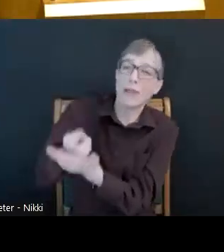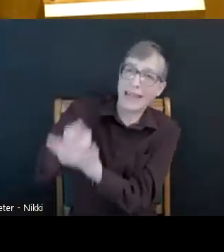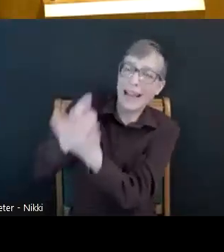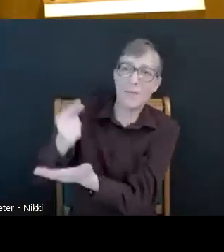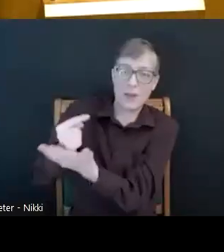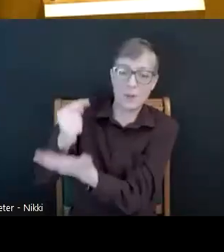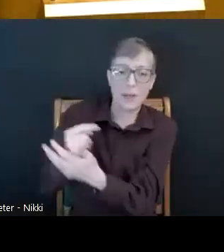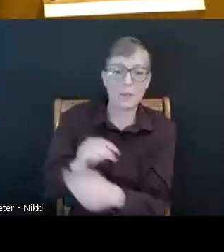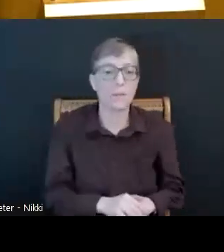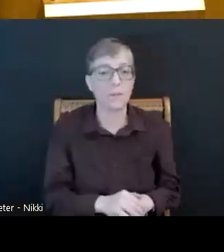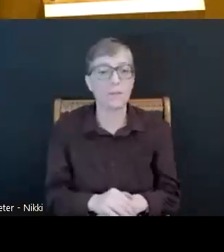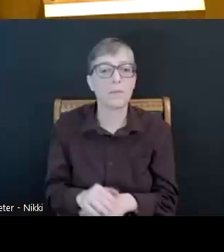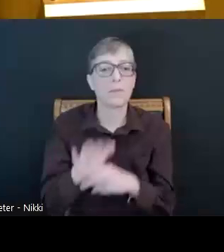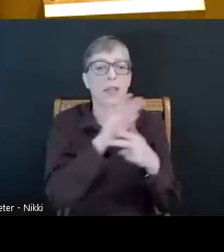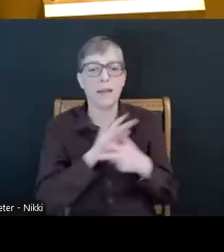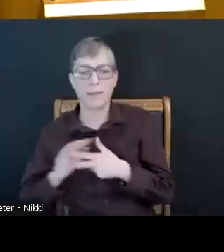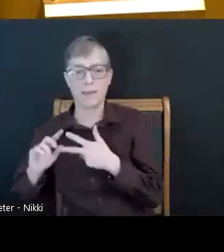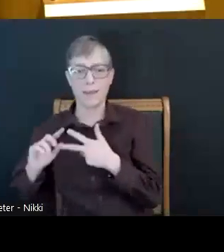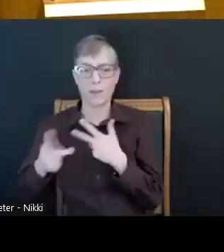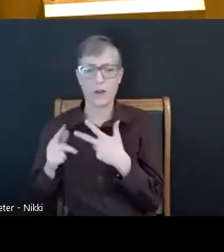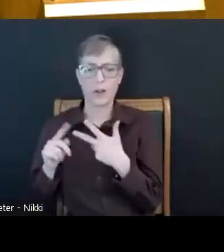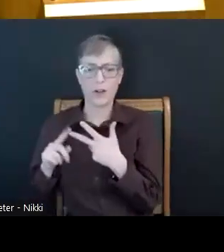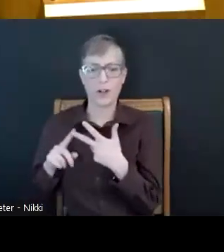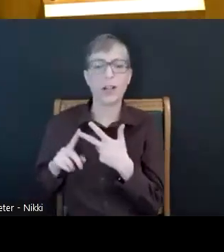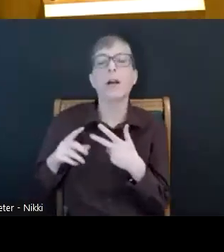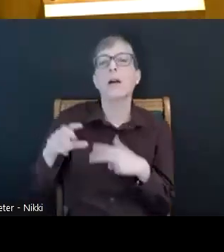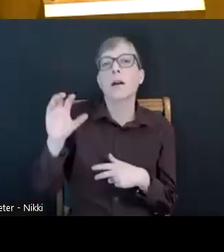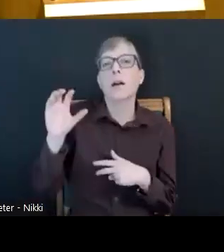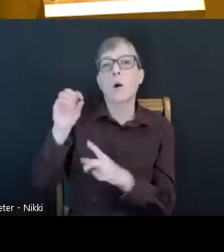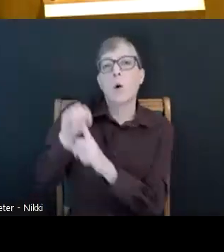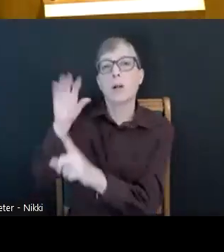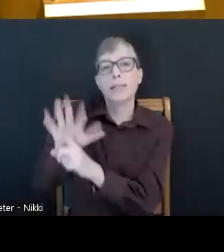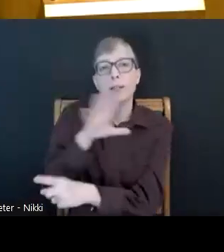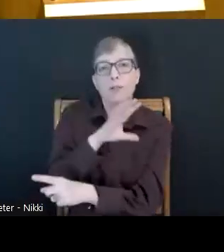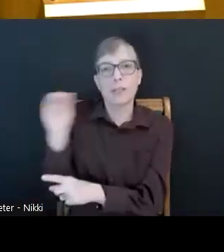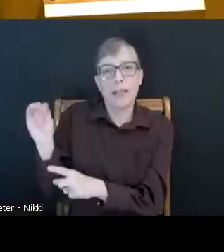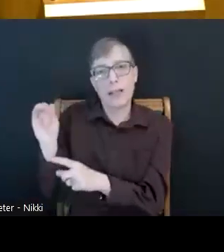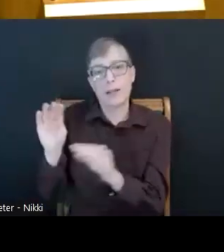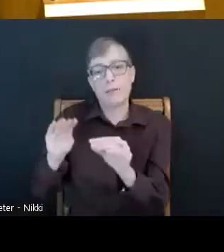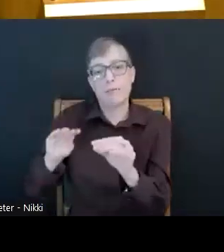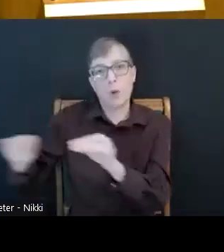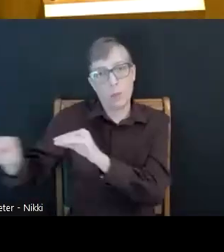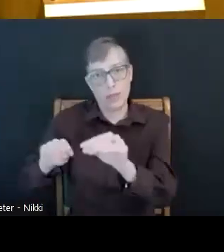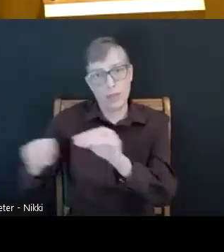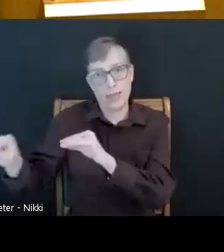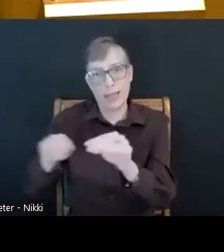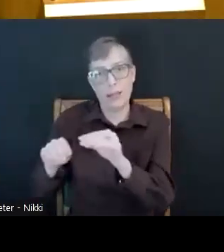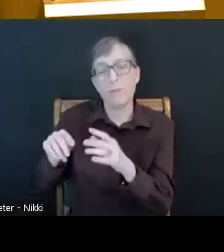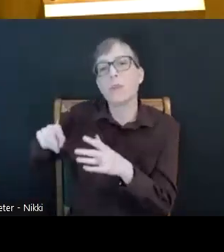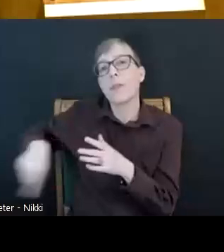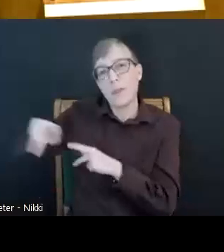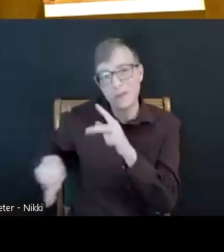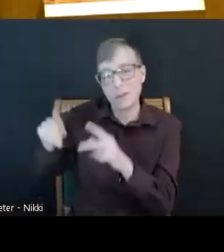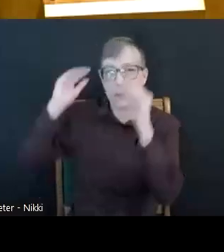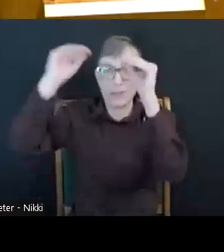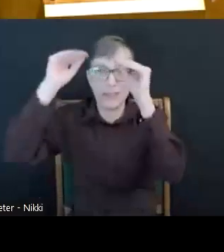and mobility specialists, O&M, and they're the people who teach people how to use the white cane, for example,